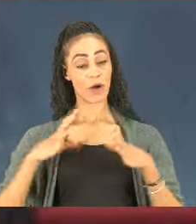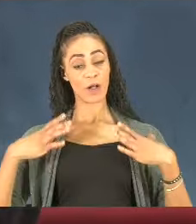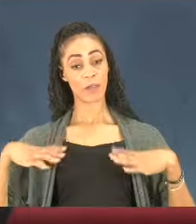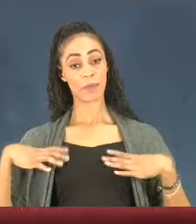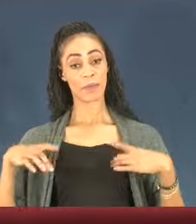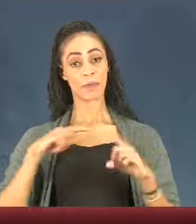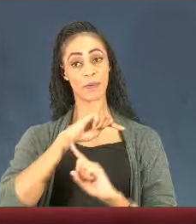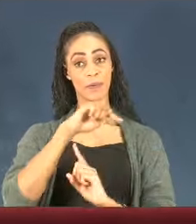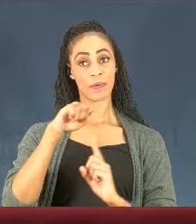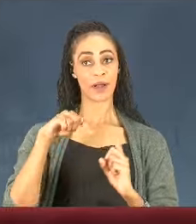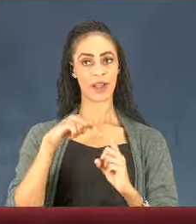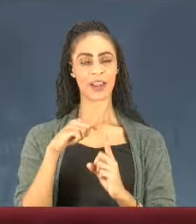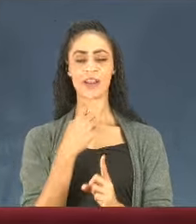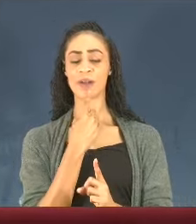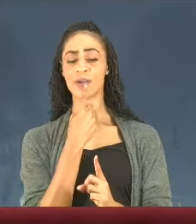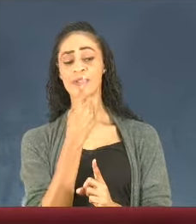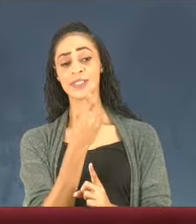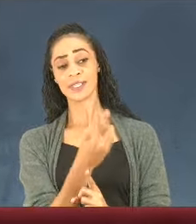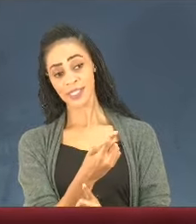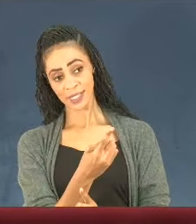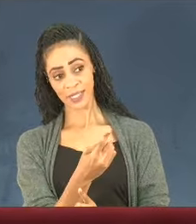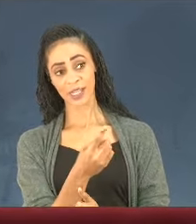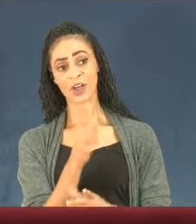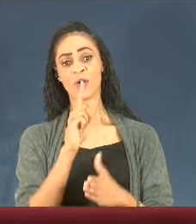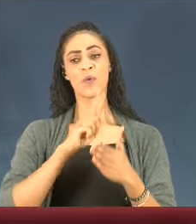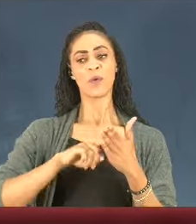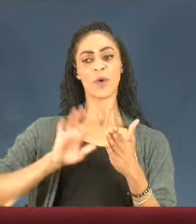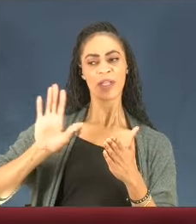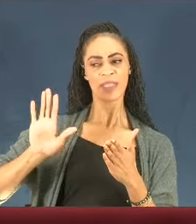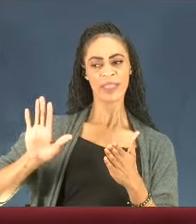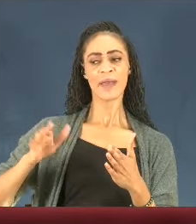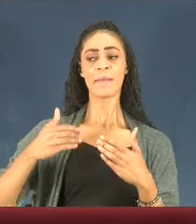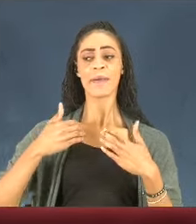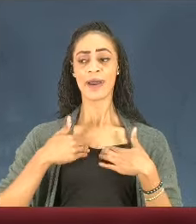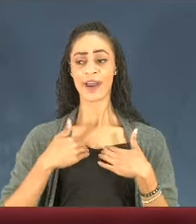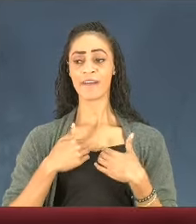say, why is it that they have that I need?